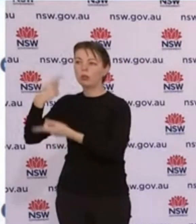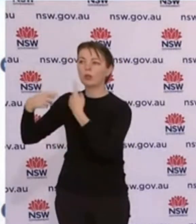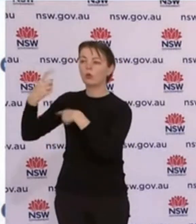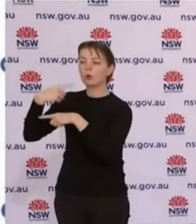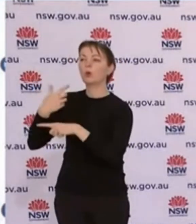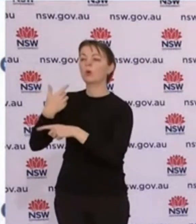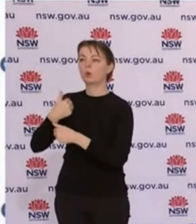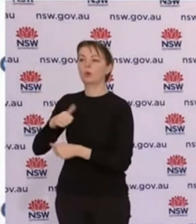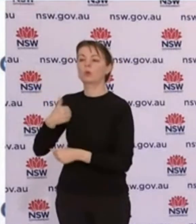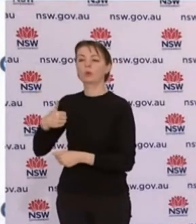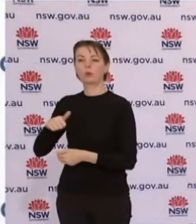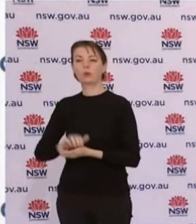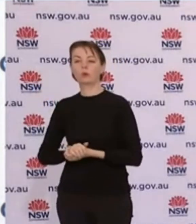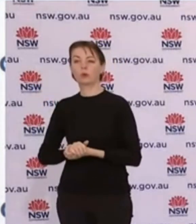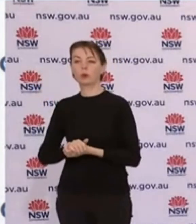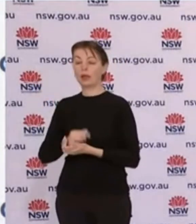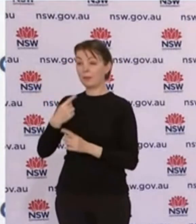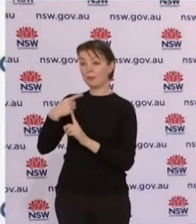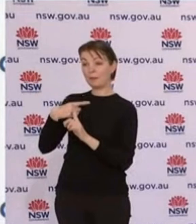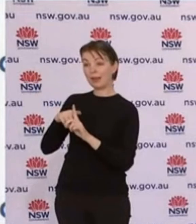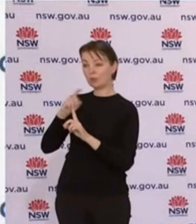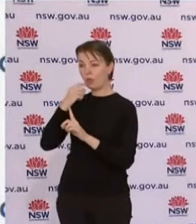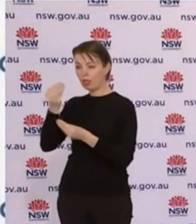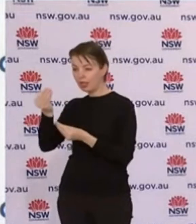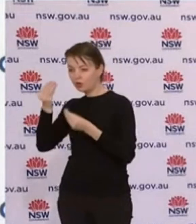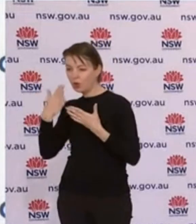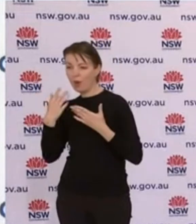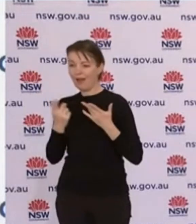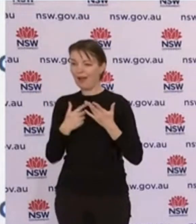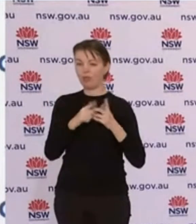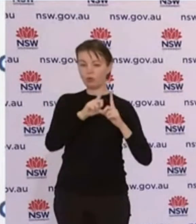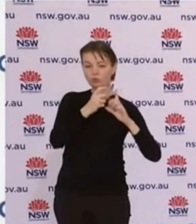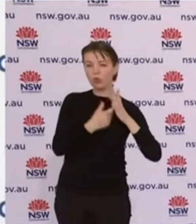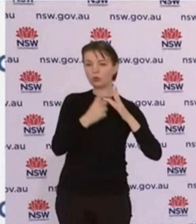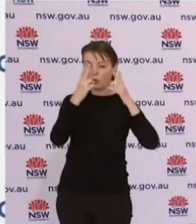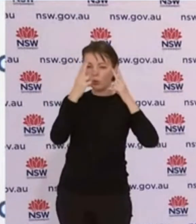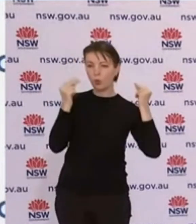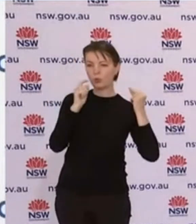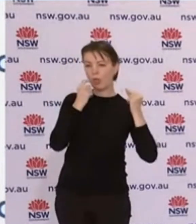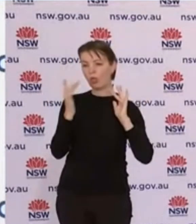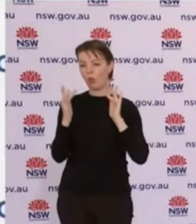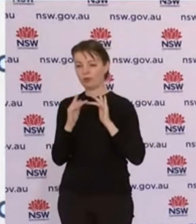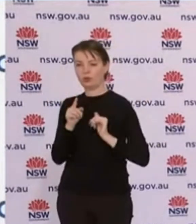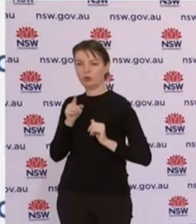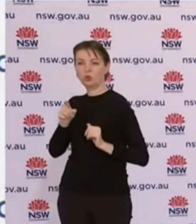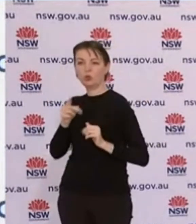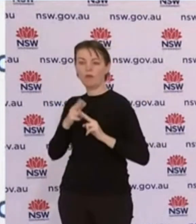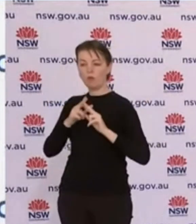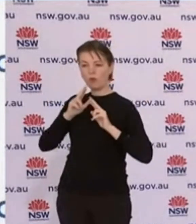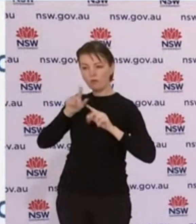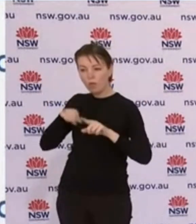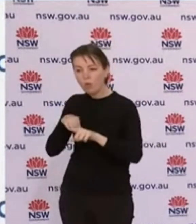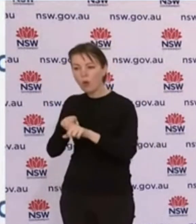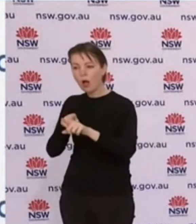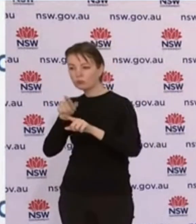in and got in touch with by the clinical teams who will be following them up. And in addition